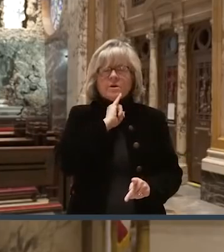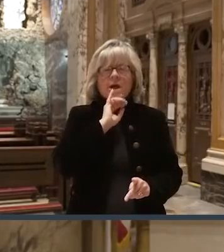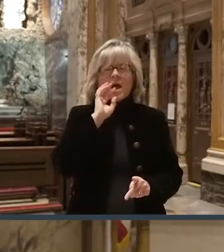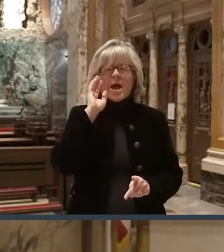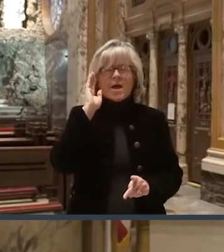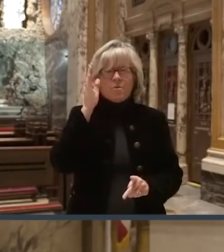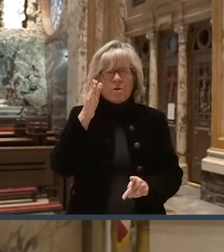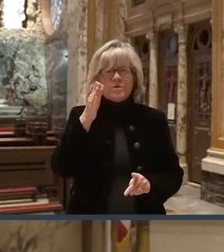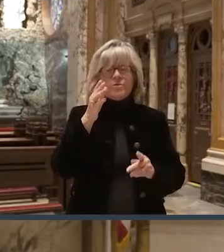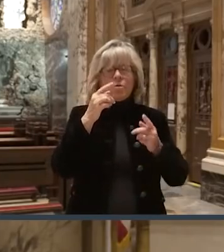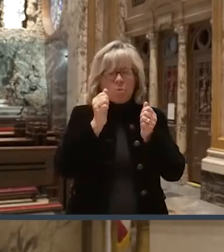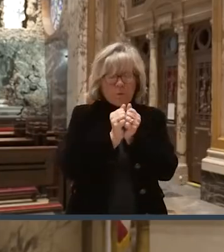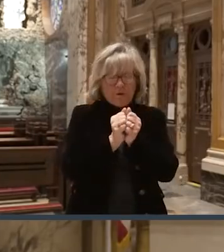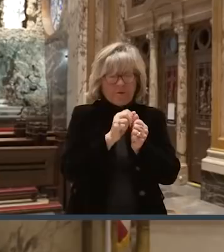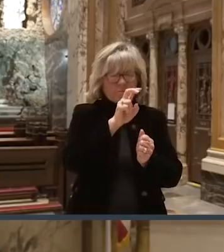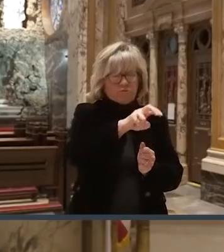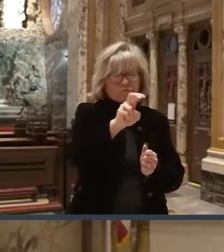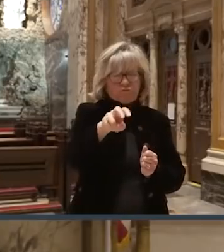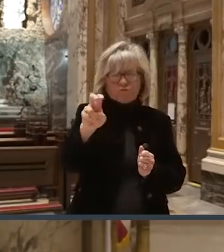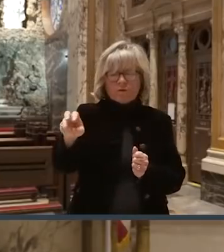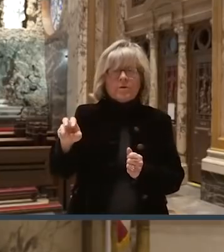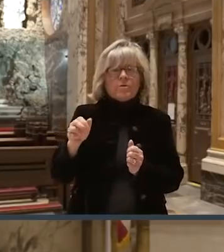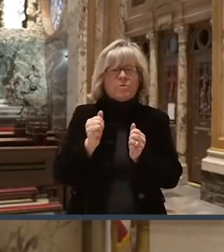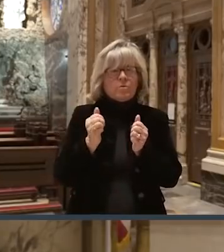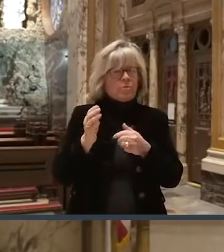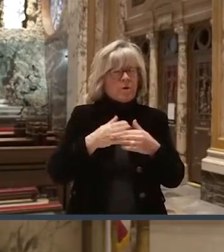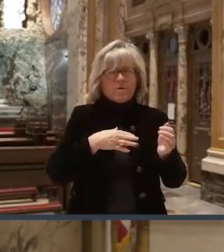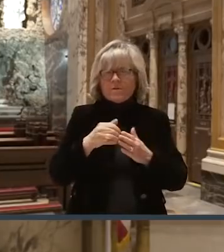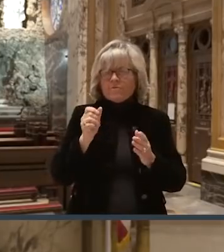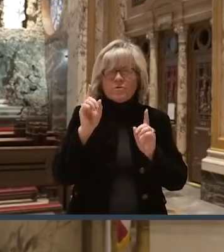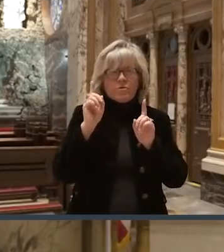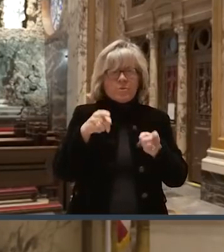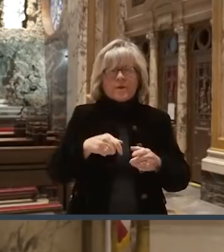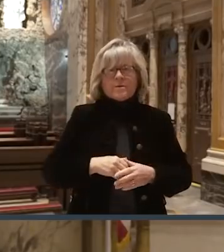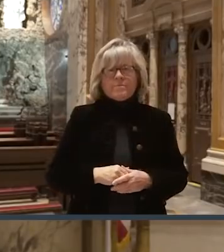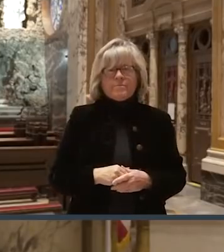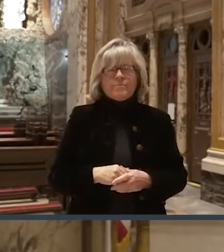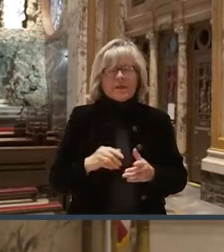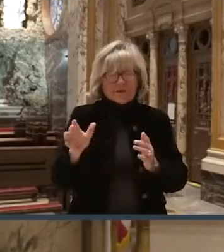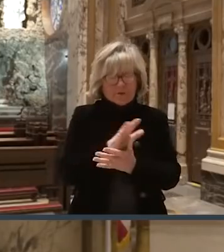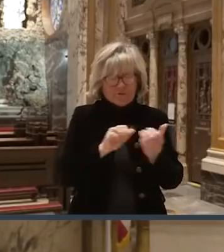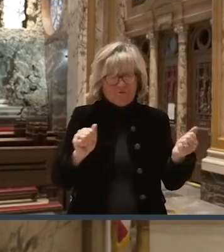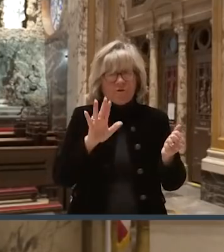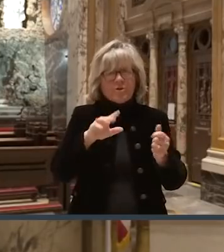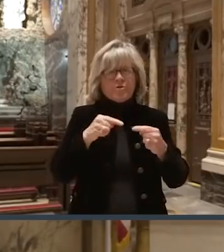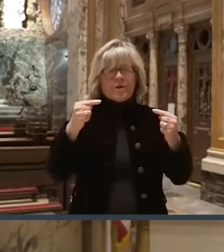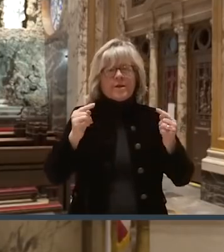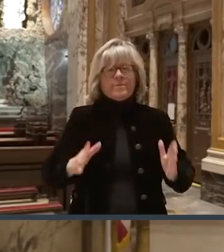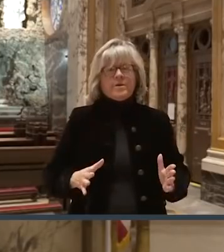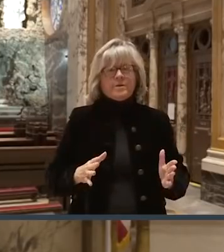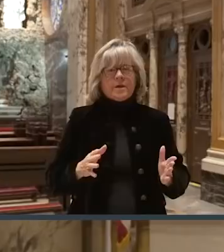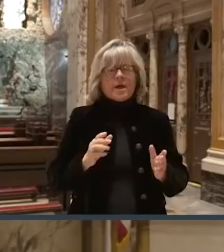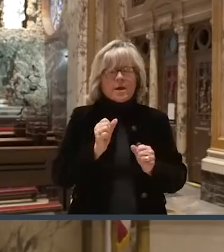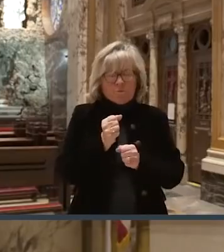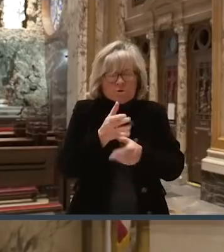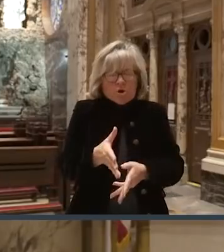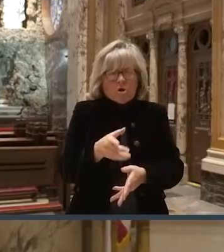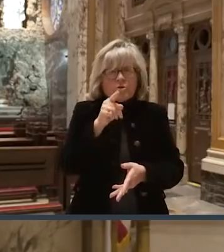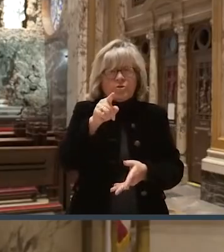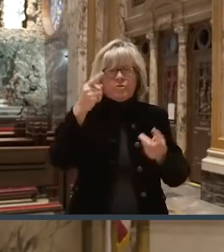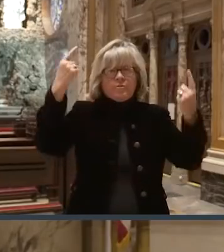you went, and I have destroyed all your enemies before you. And I will make you famous like the great ones of the